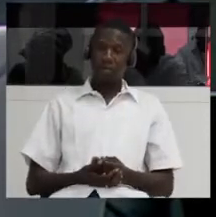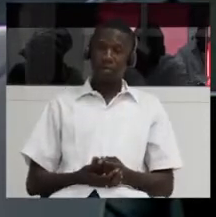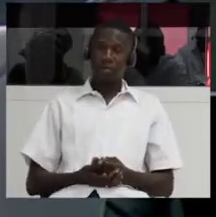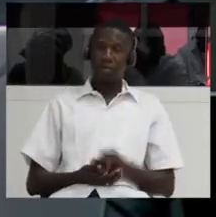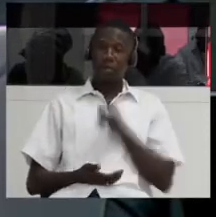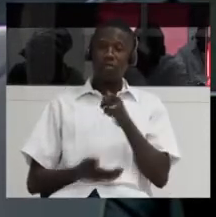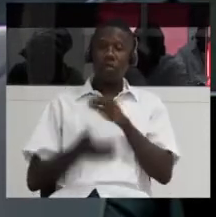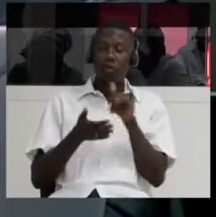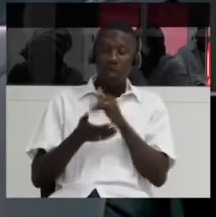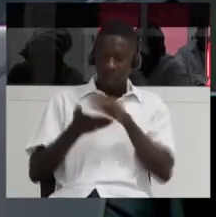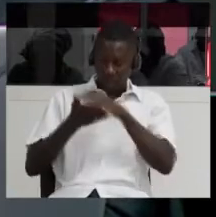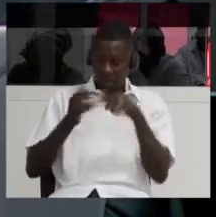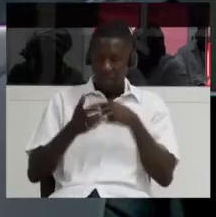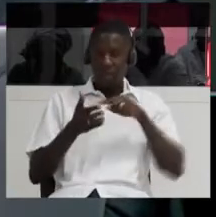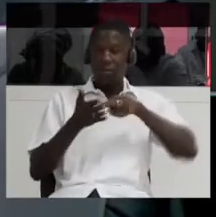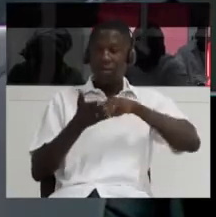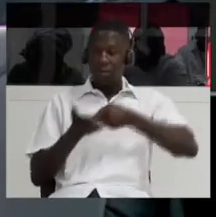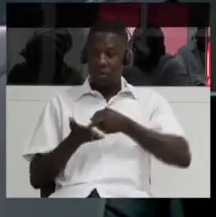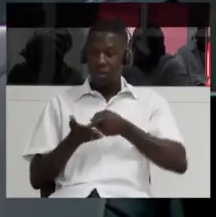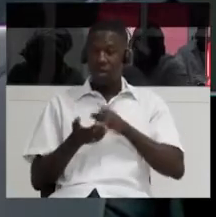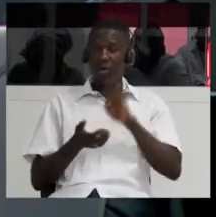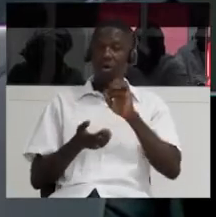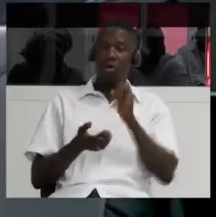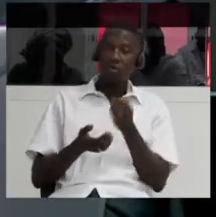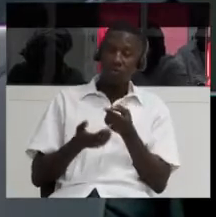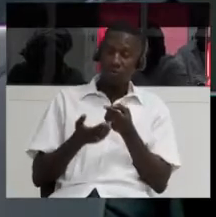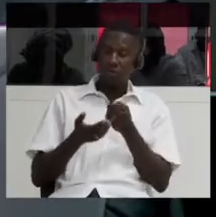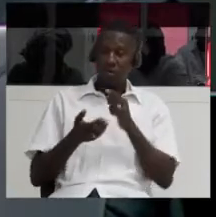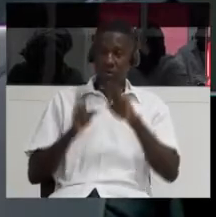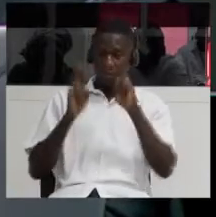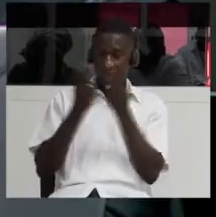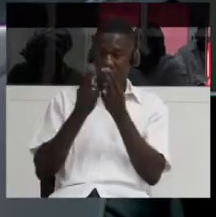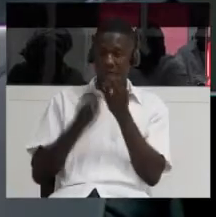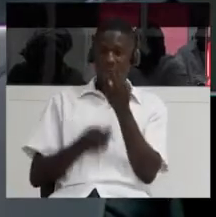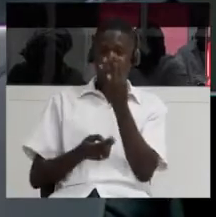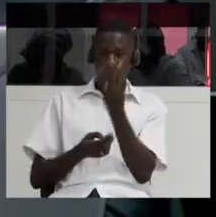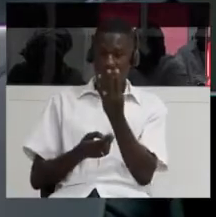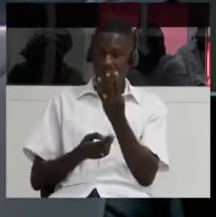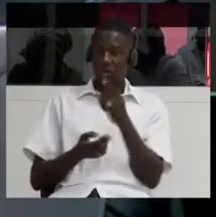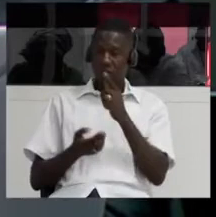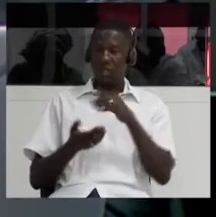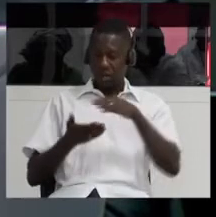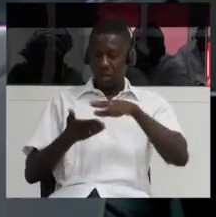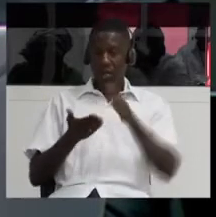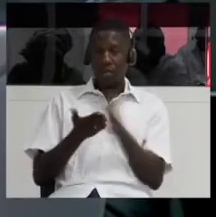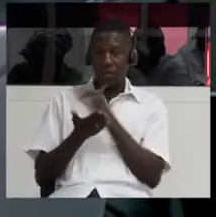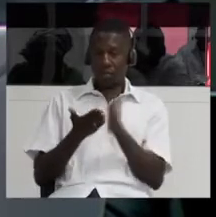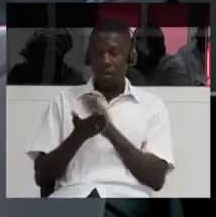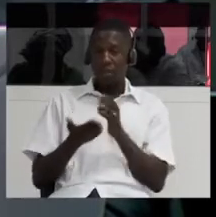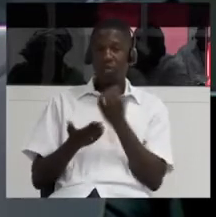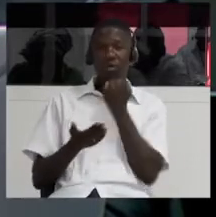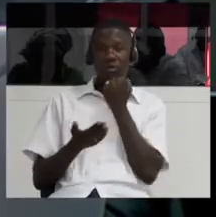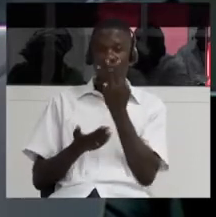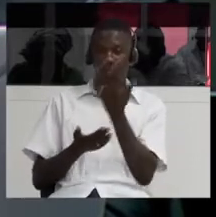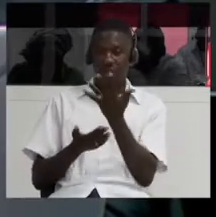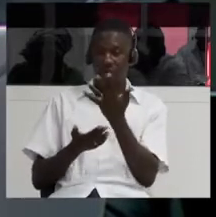somewhere in the middle of paragraph 4, that is page 5 of the statement,